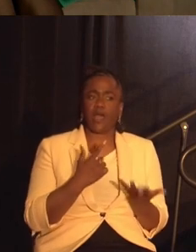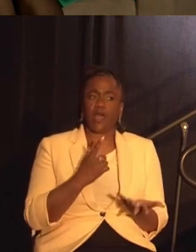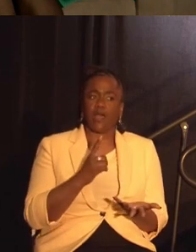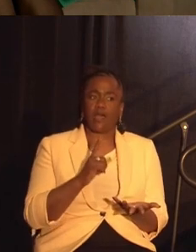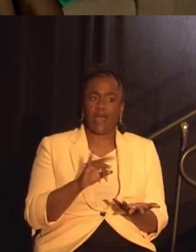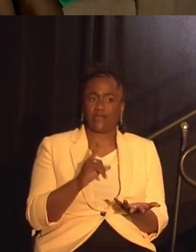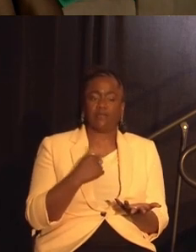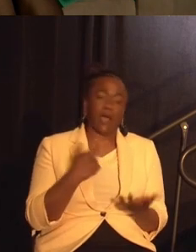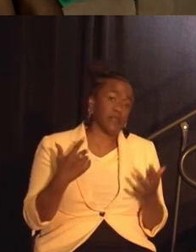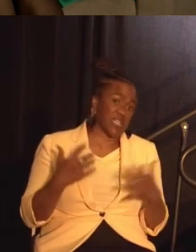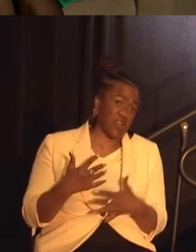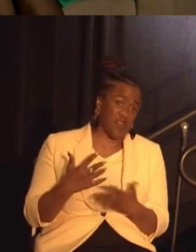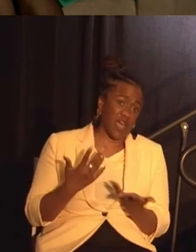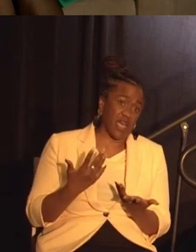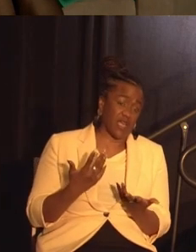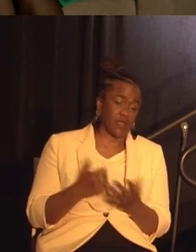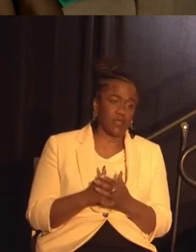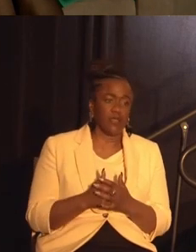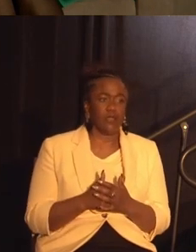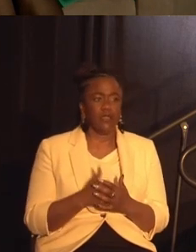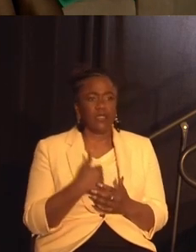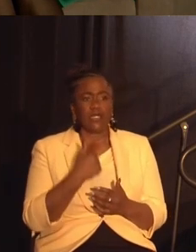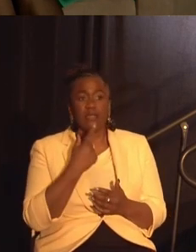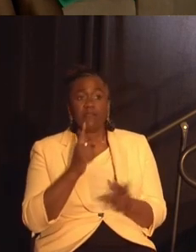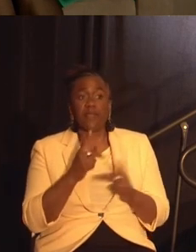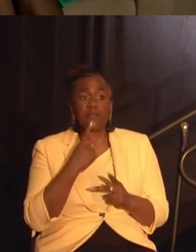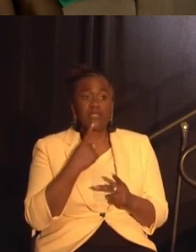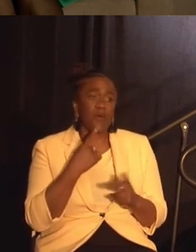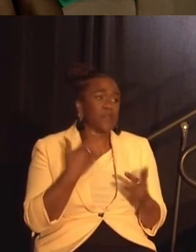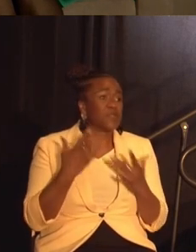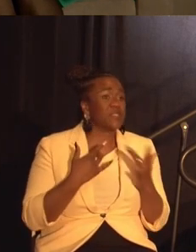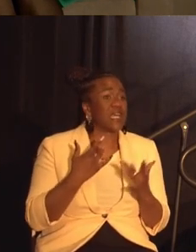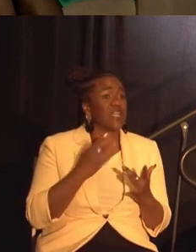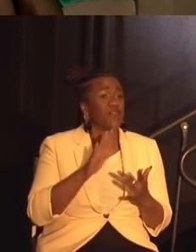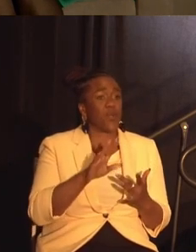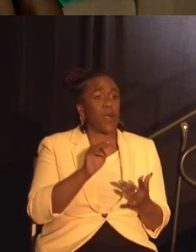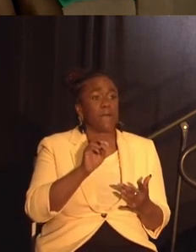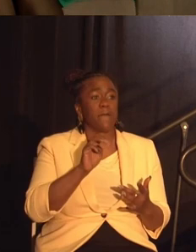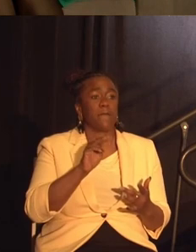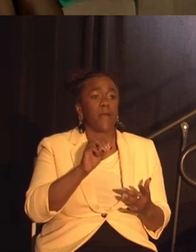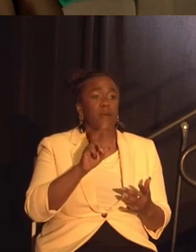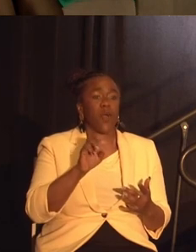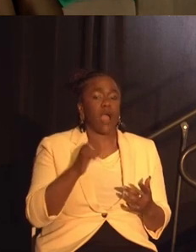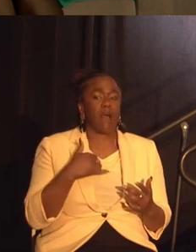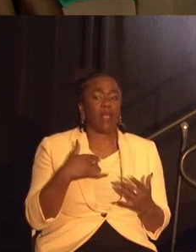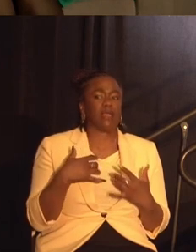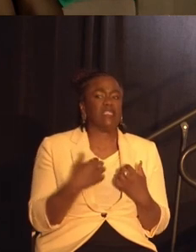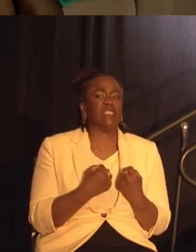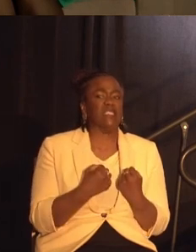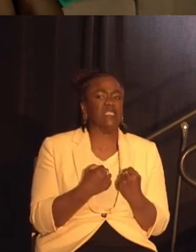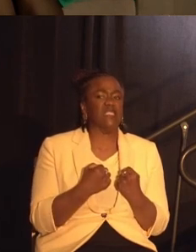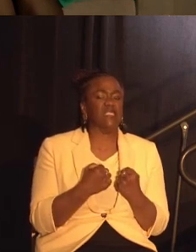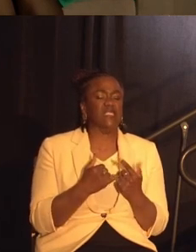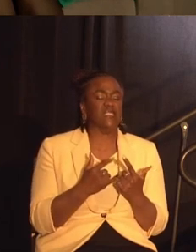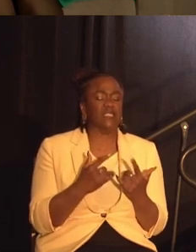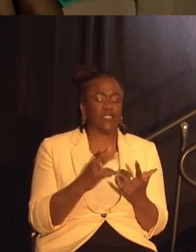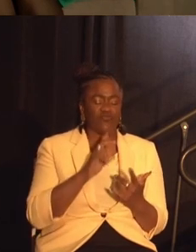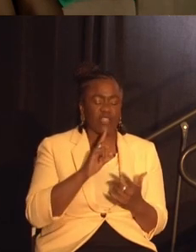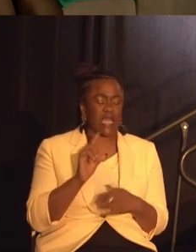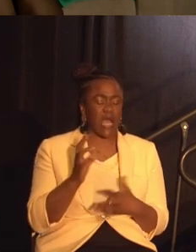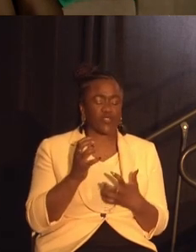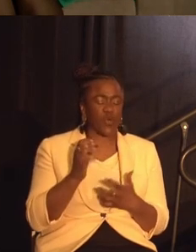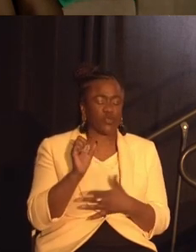did, which I'm terrified. People keep asking or saying to me, like, I'm so excited for your memoir. And I cringe and fall into like a curtain and just like